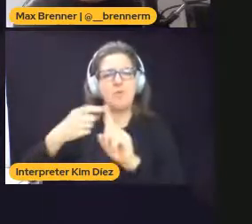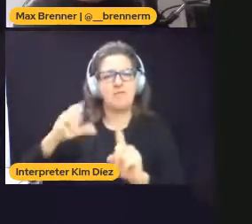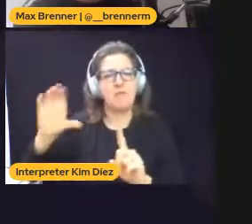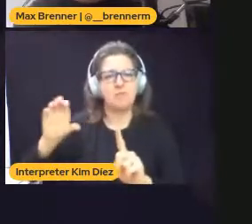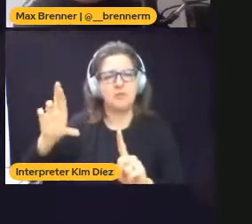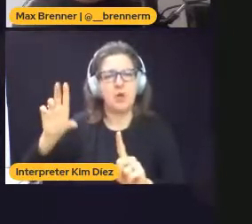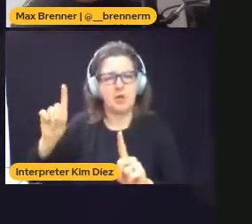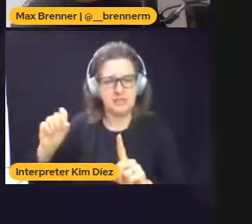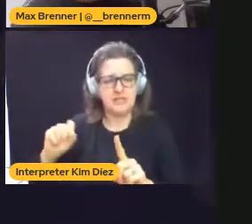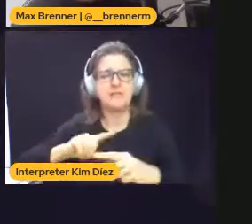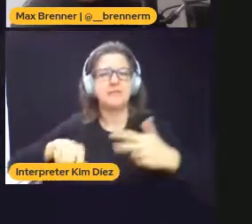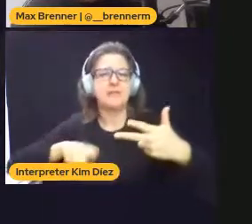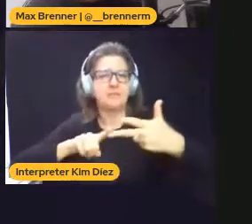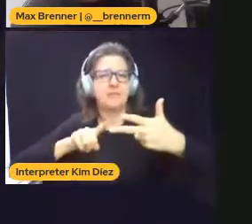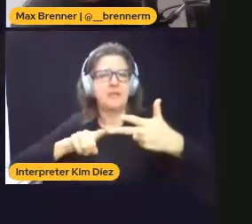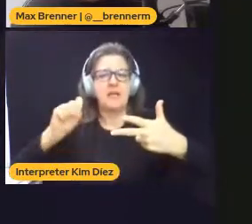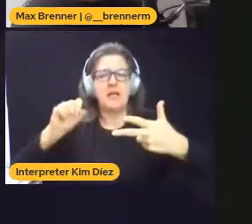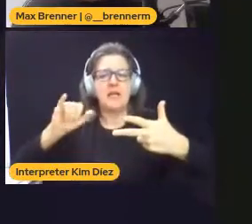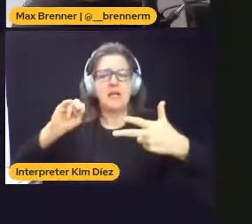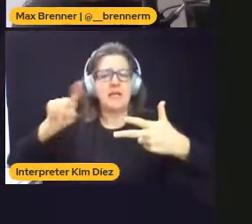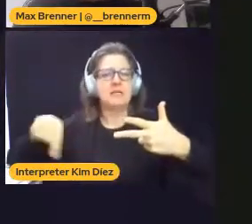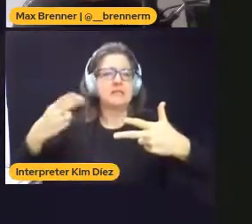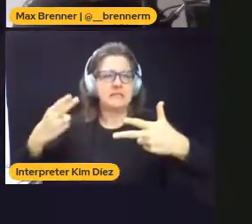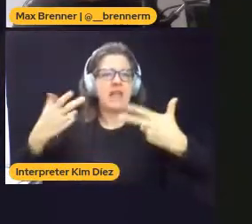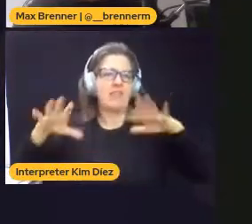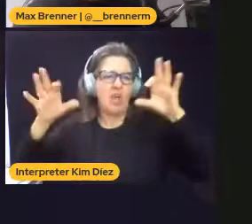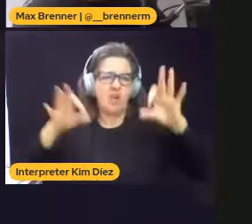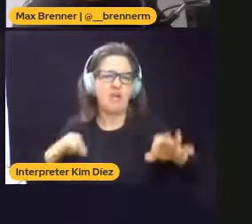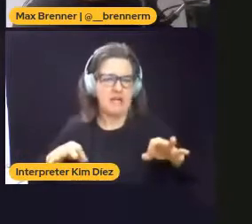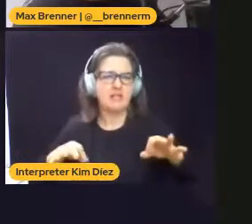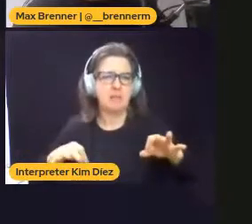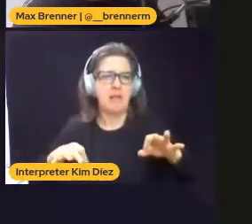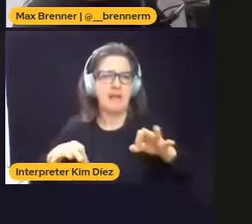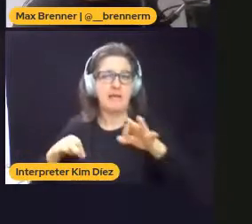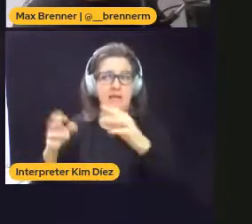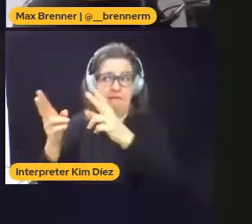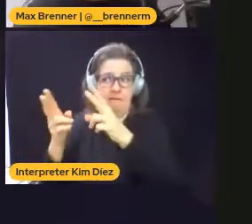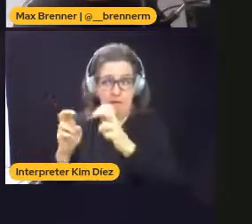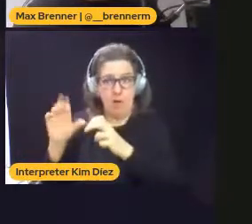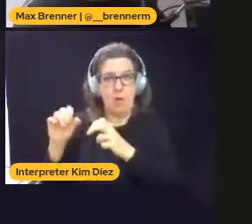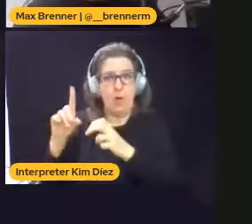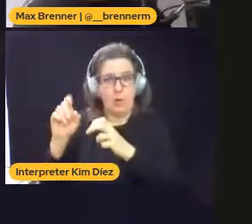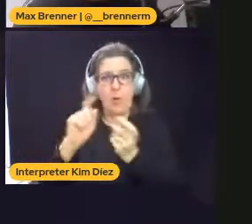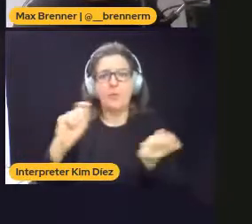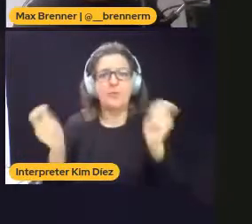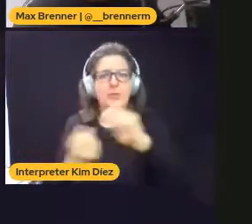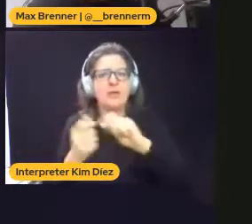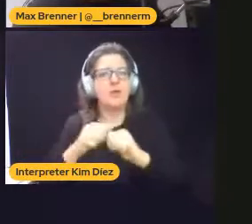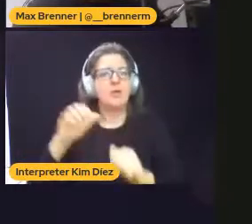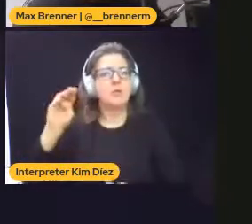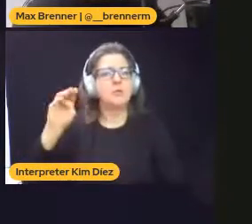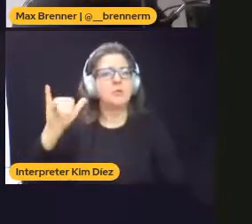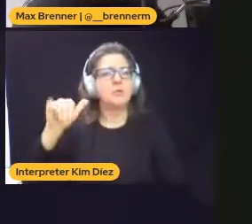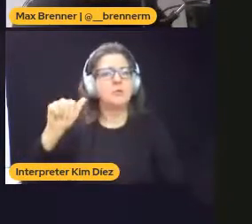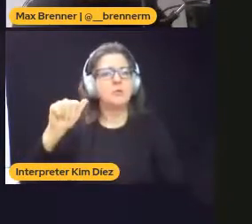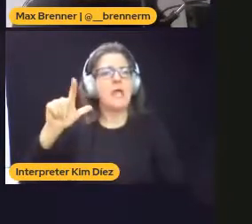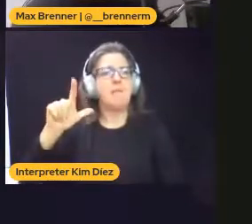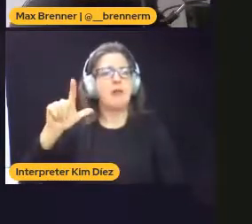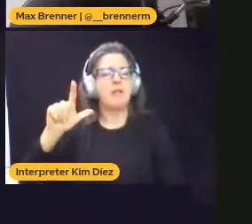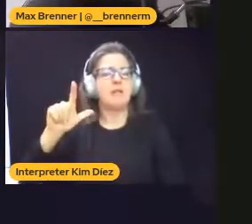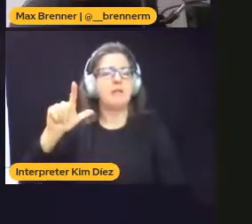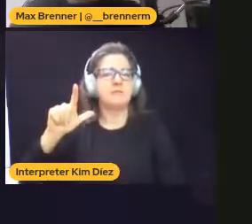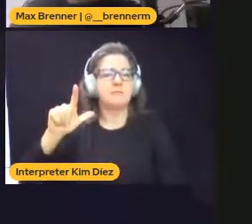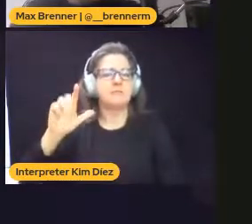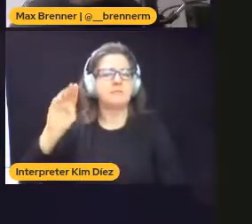command is the synth command. Already explained that pretty much takes your code and converts it into YAML manifests. So let's have a look at